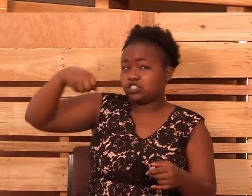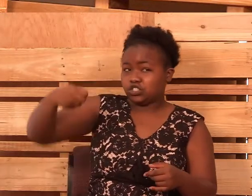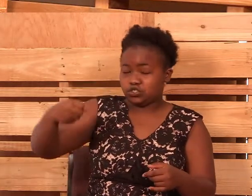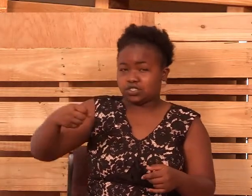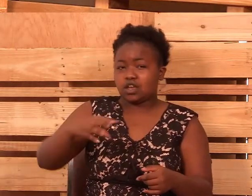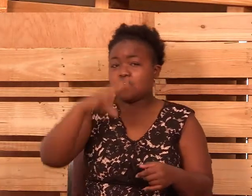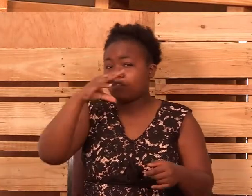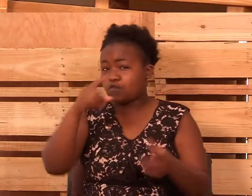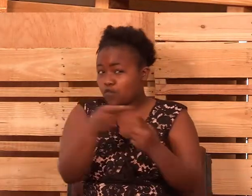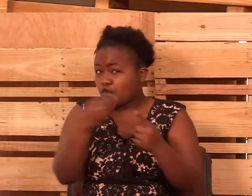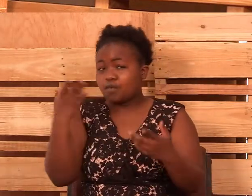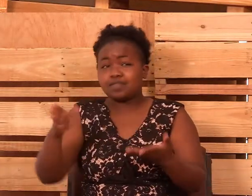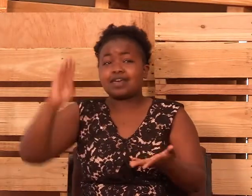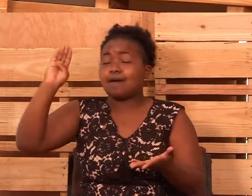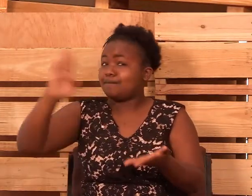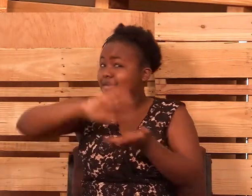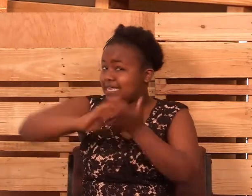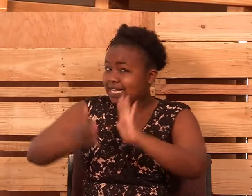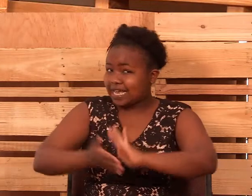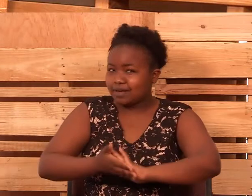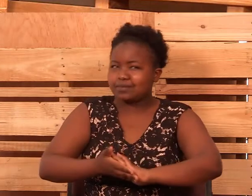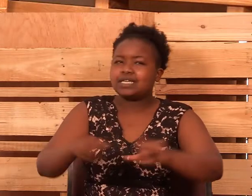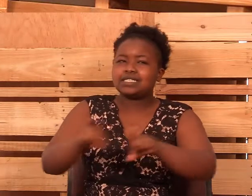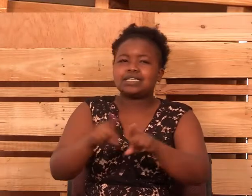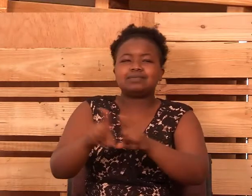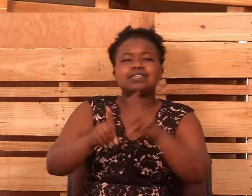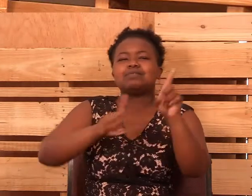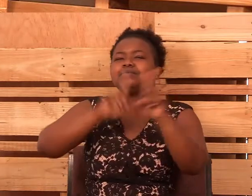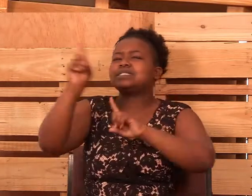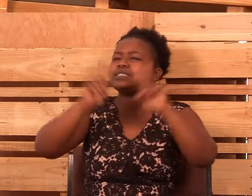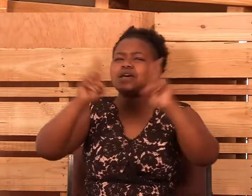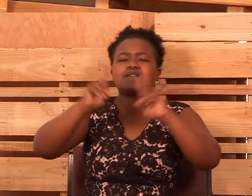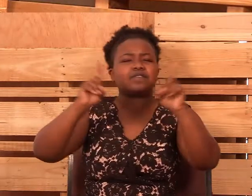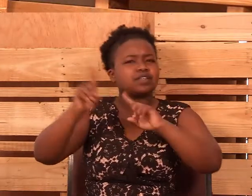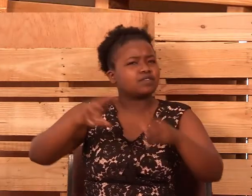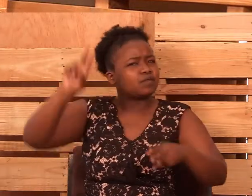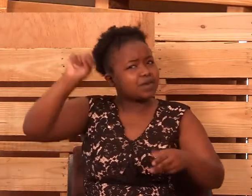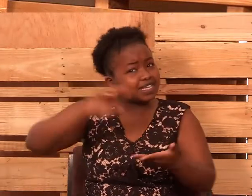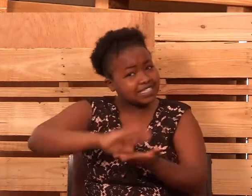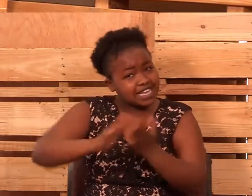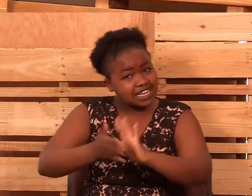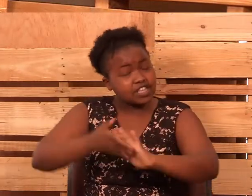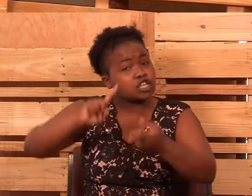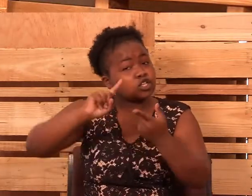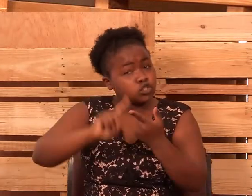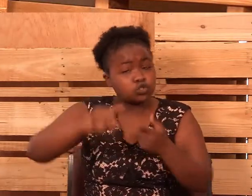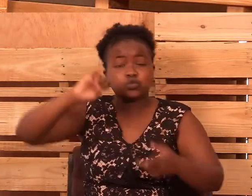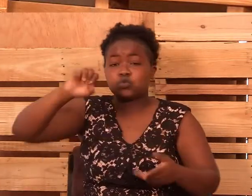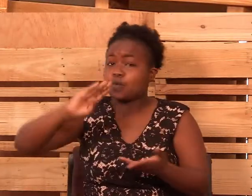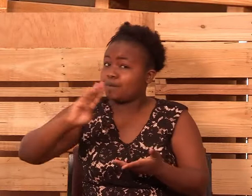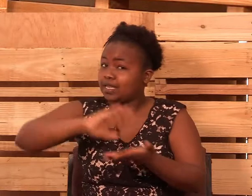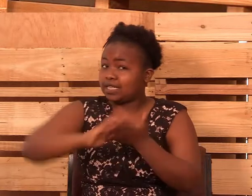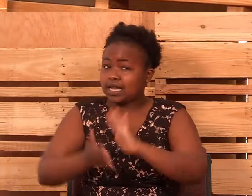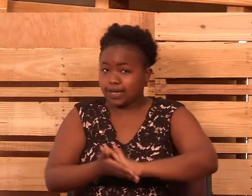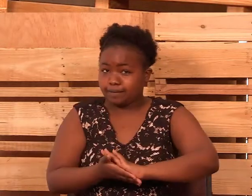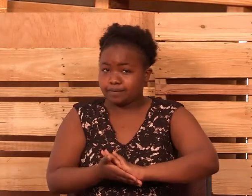town called Bethlehem. So they were to travel from Nazareth to Bethlehem